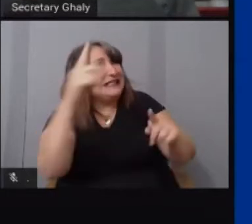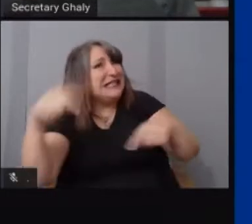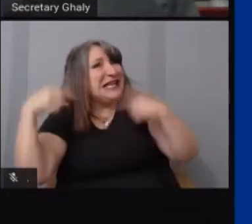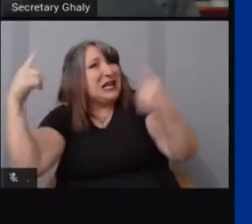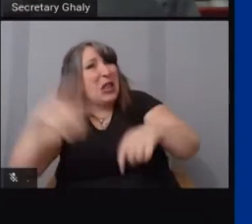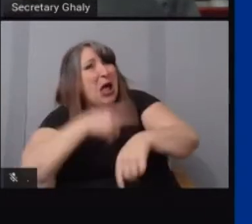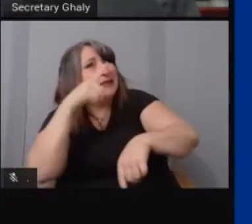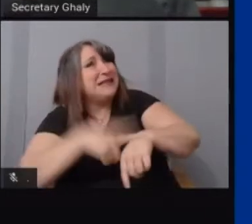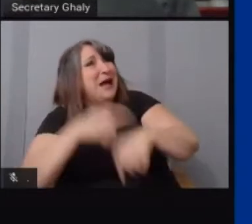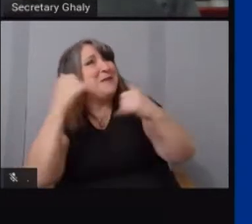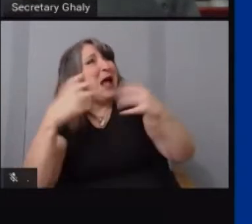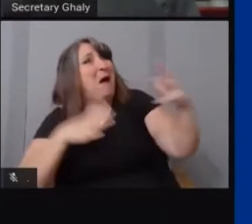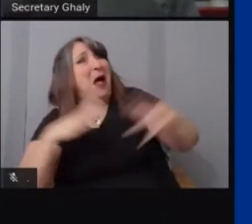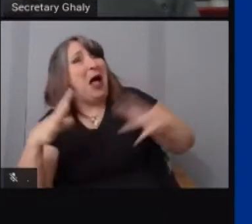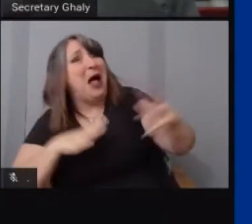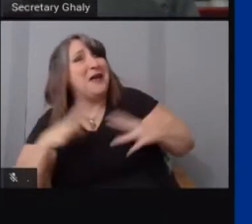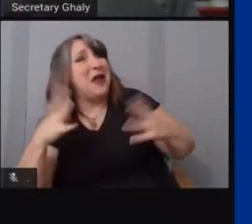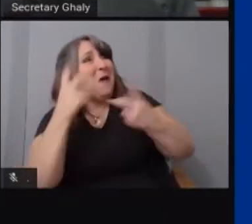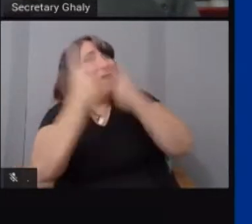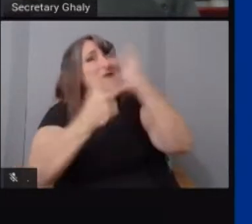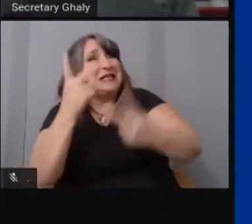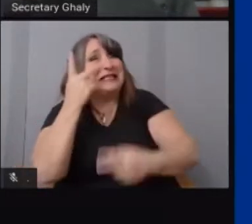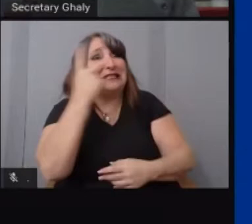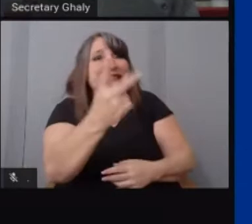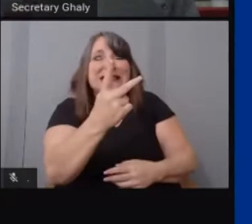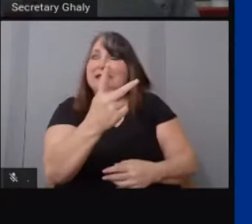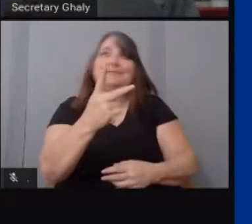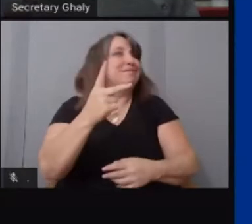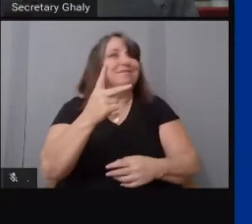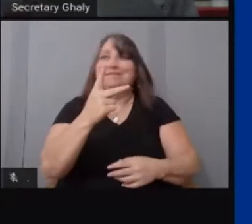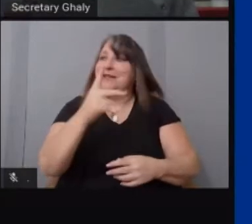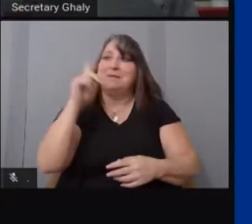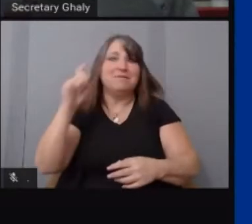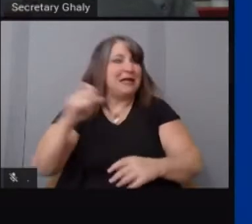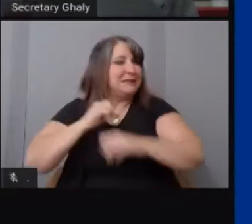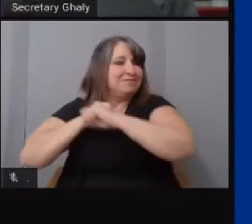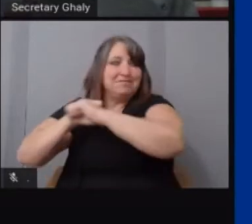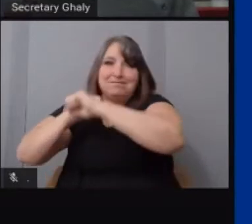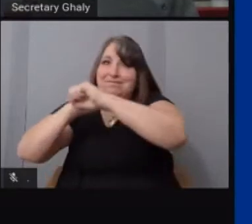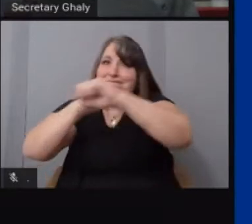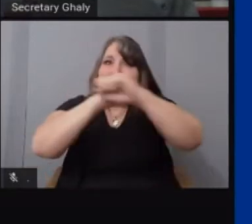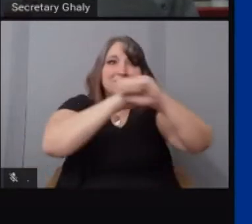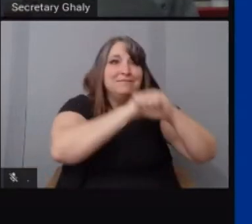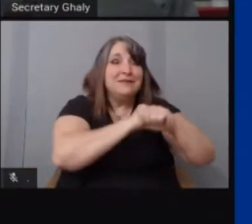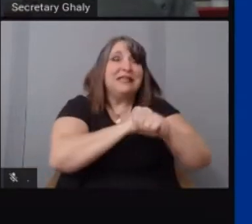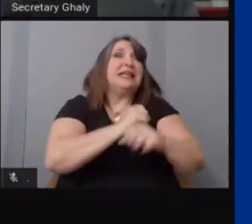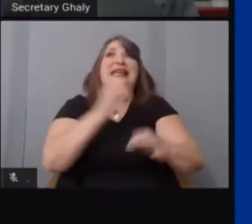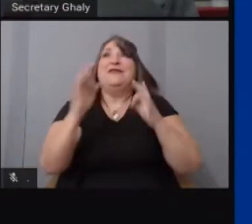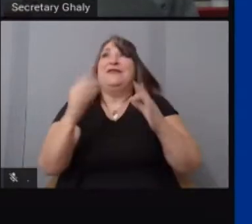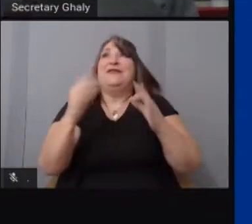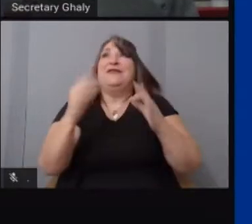this is exactly the time to keep your guard up. And if you must, and we urge you not to,